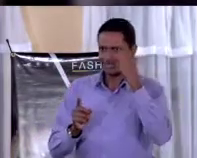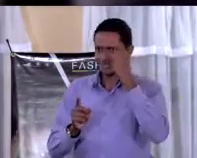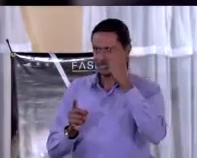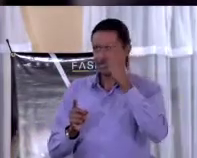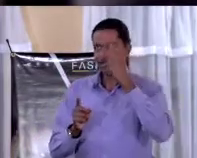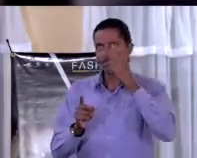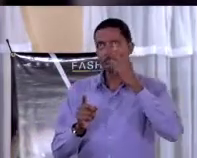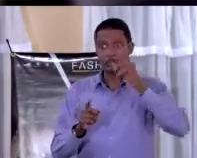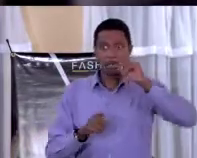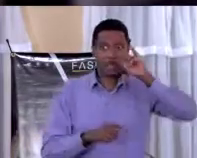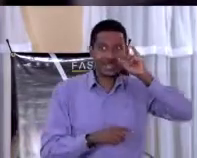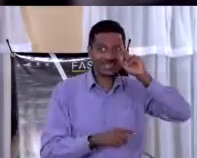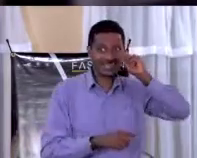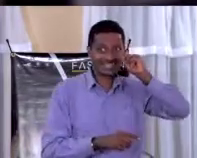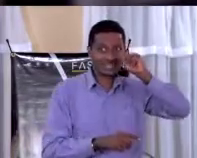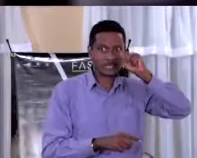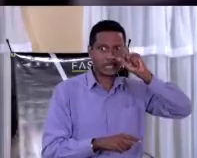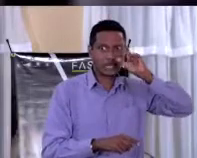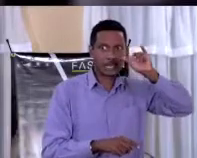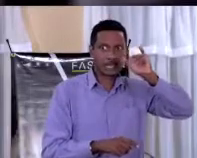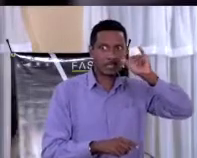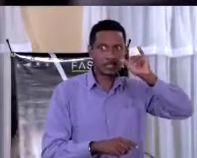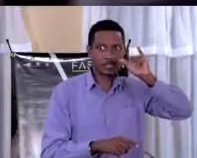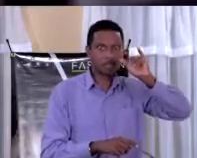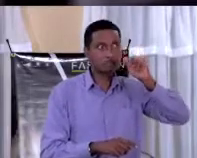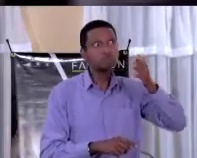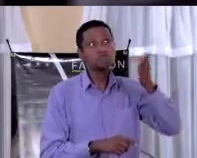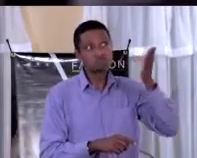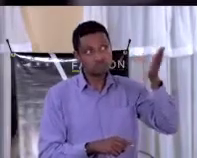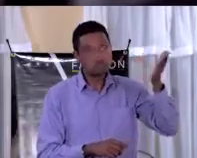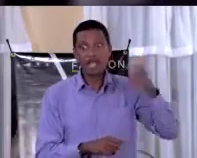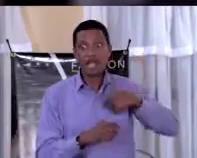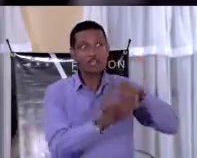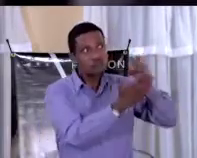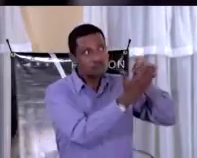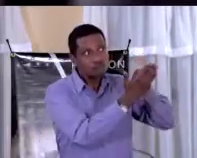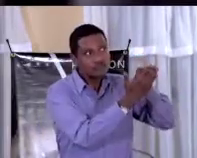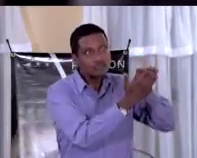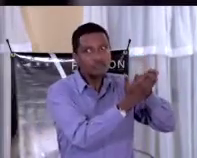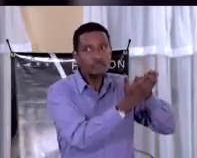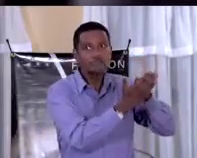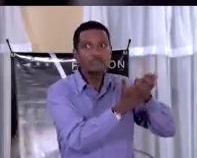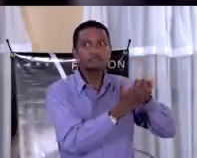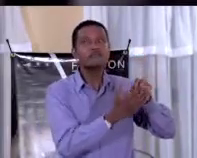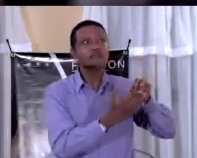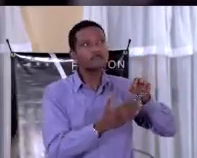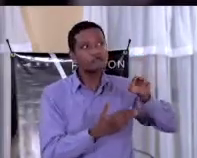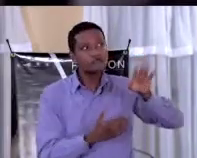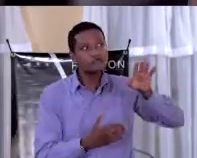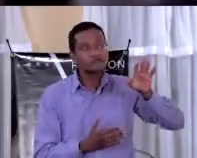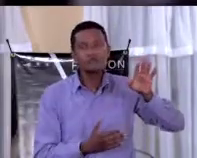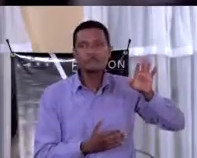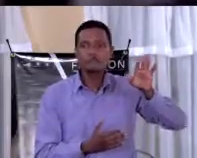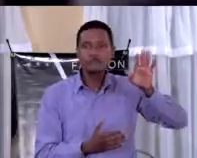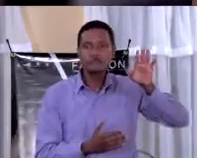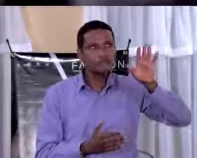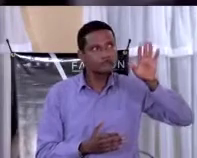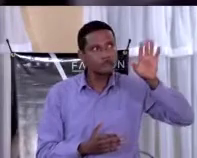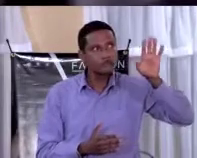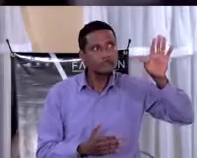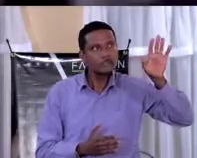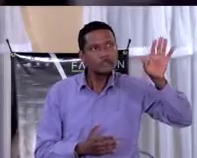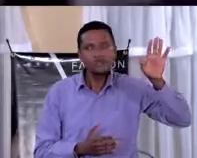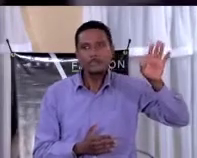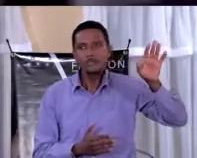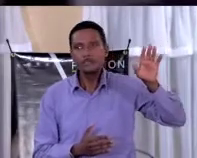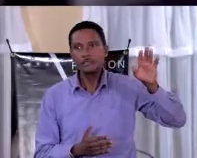intellectual integrity of what Italian style is. It's critical to being an Italian designer. The French, the Germans, the